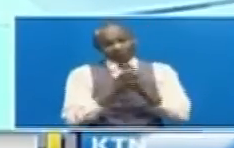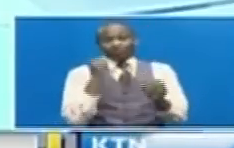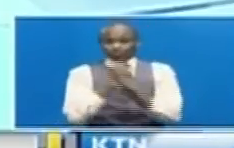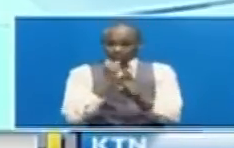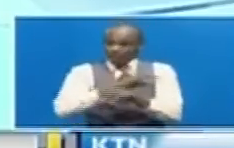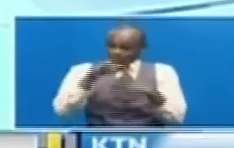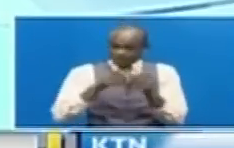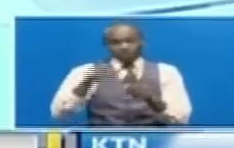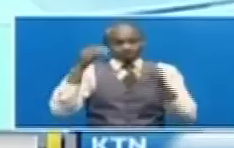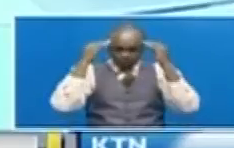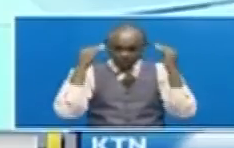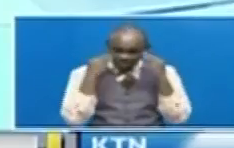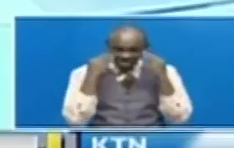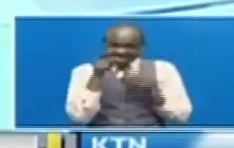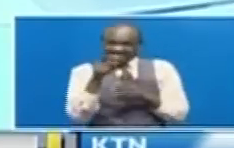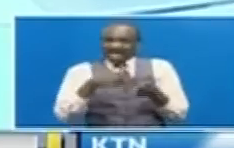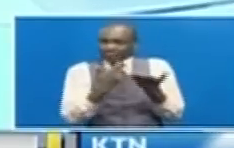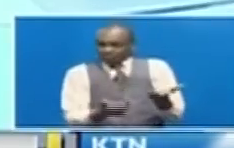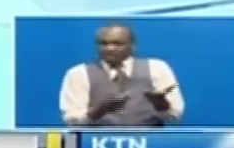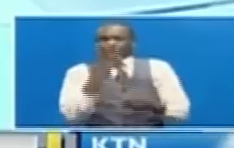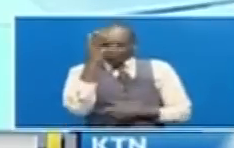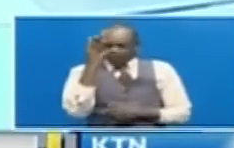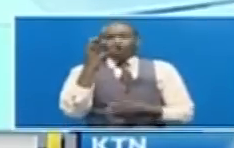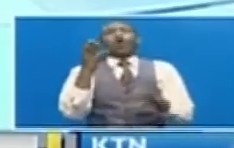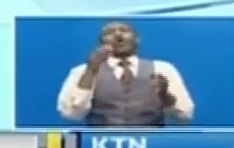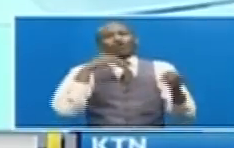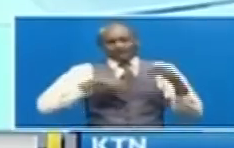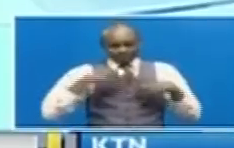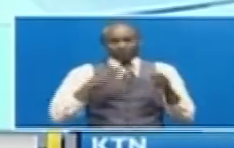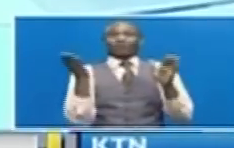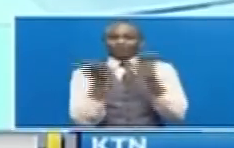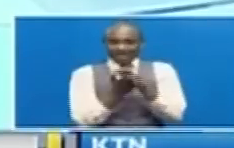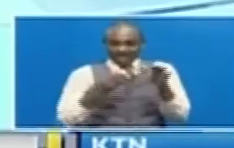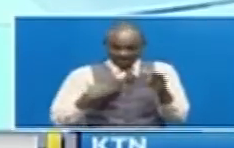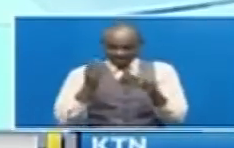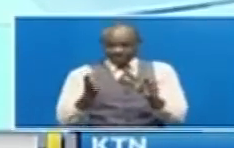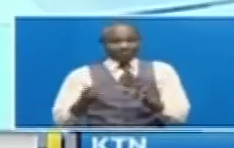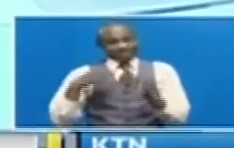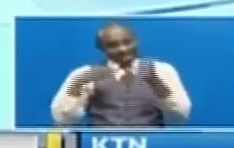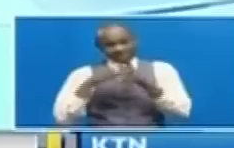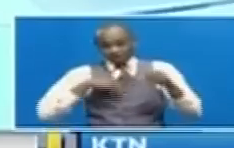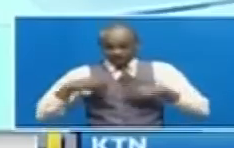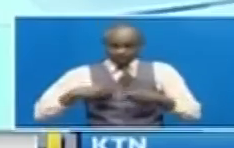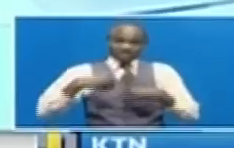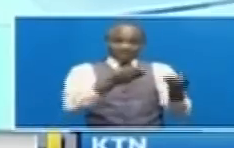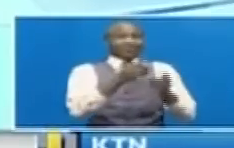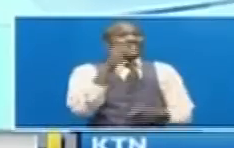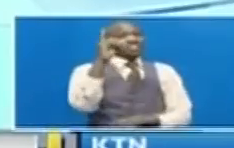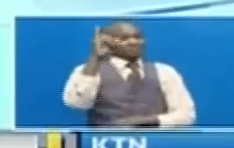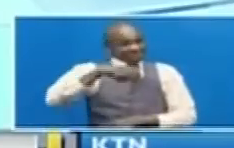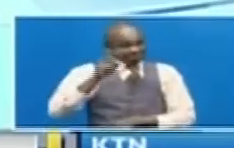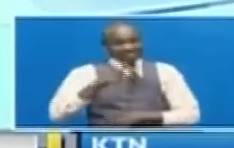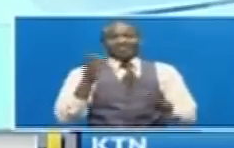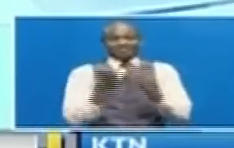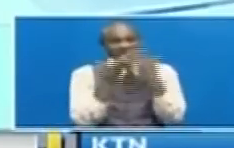The recommendation is contained in four corruption files that the EACC forwarded to the Director of Public Prosecutions, keriako